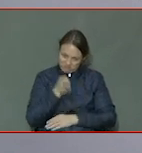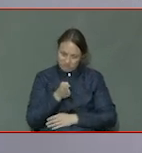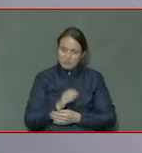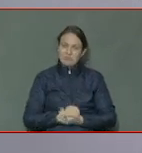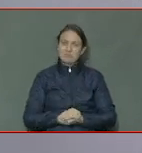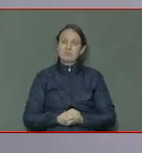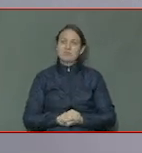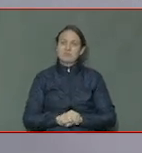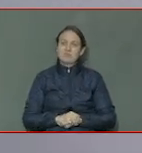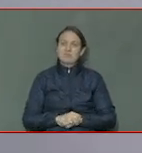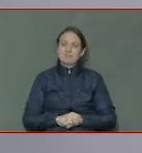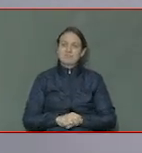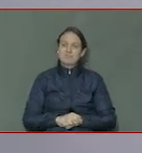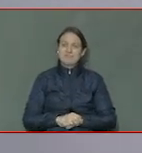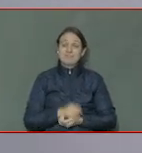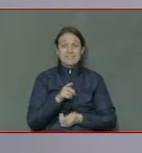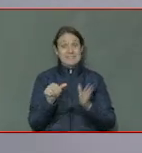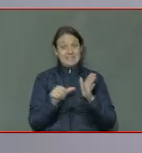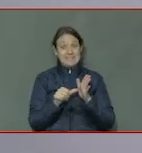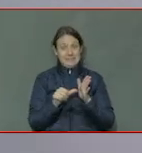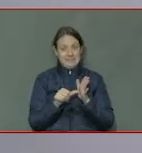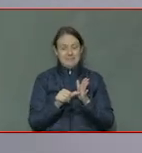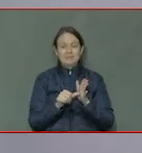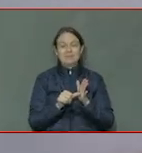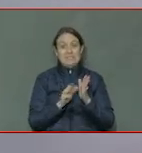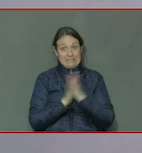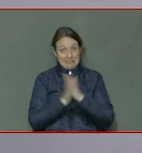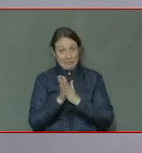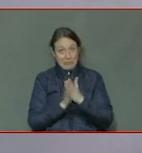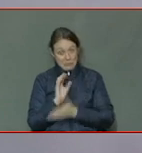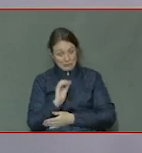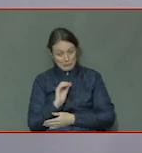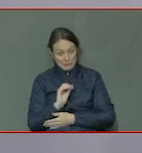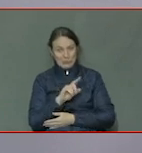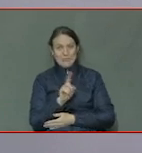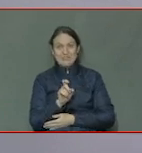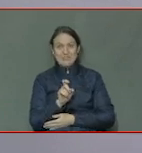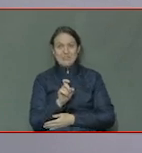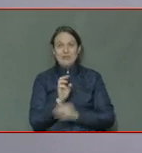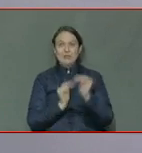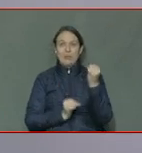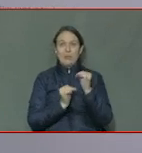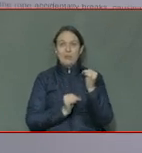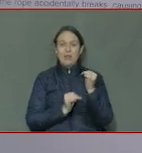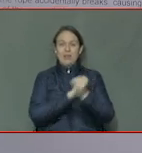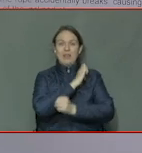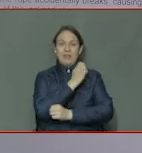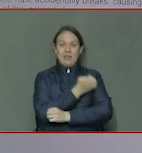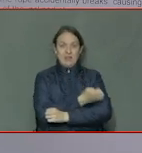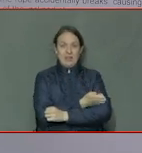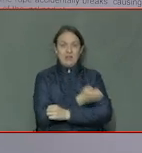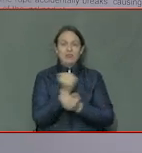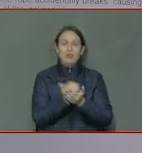So there's friction. So that's very important, there's friction. So mechanical energy is only when there's